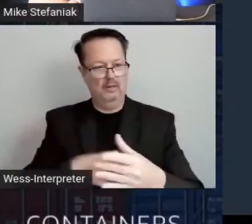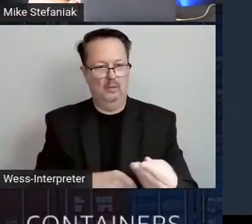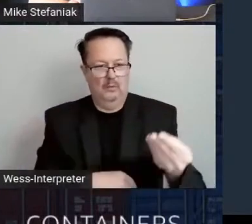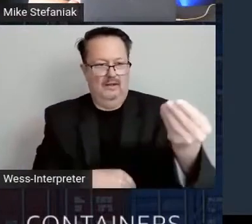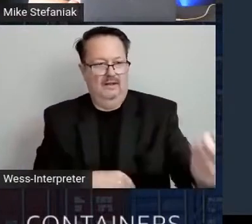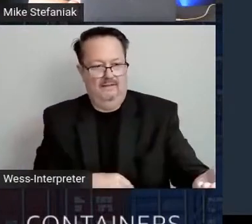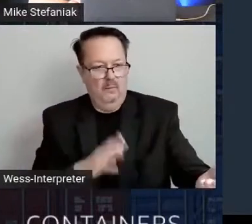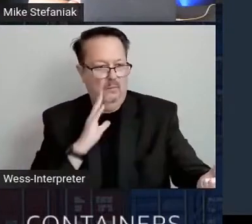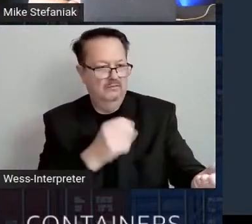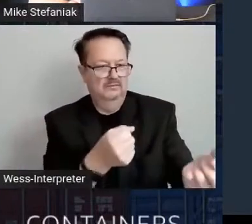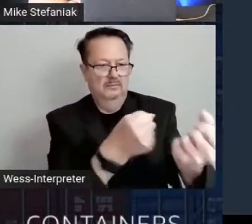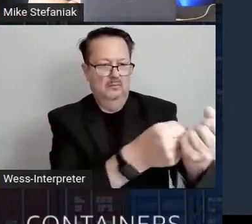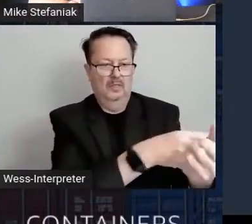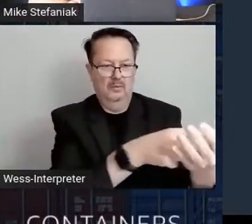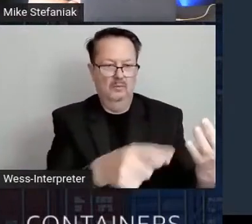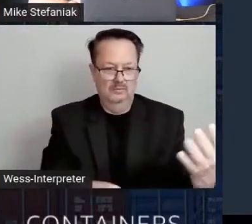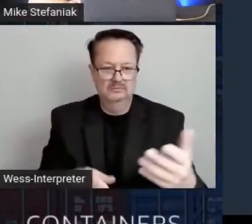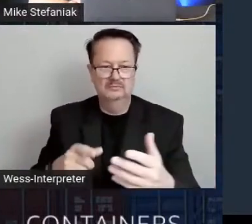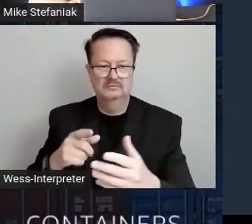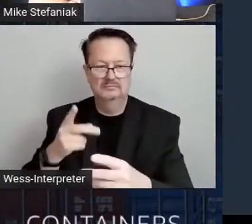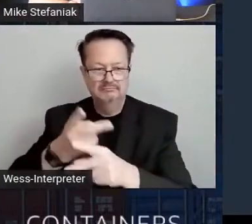EKS Anywhere.